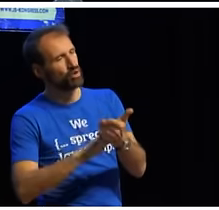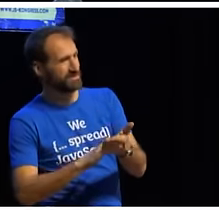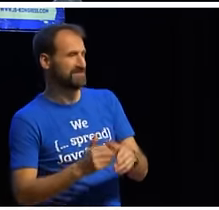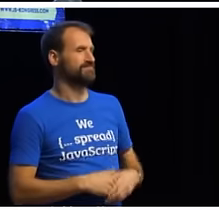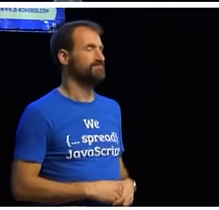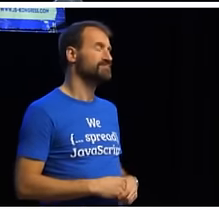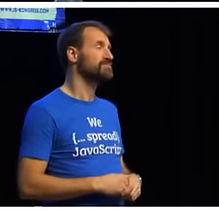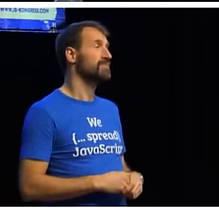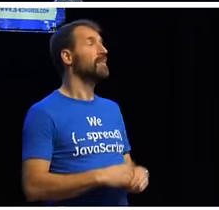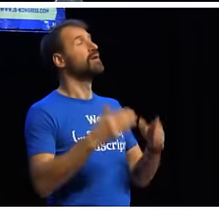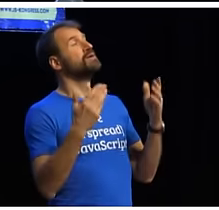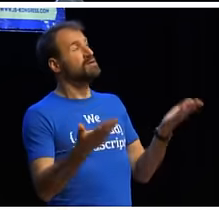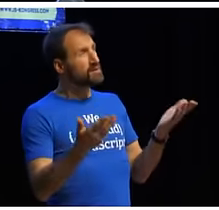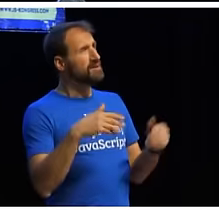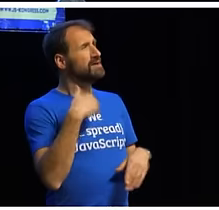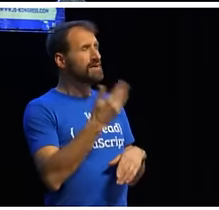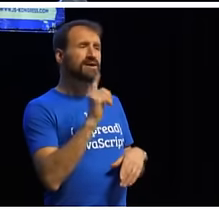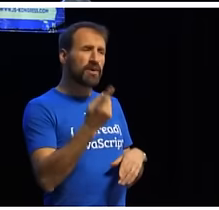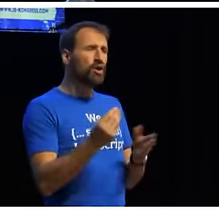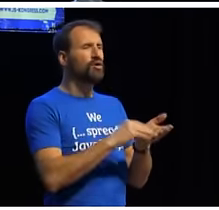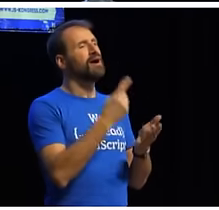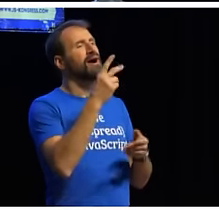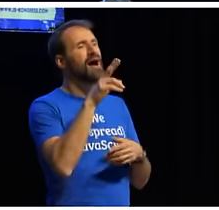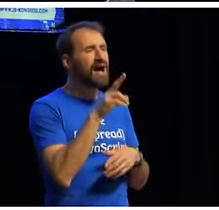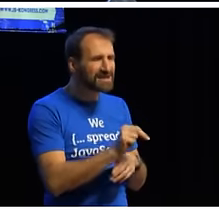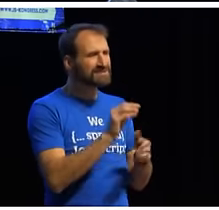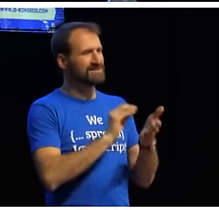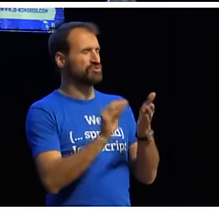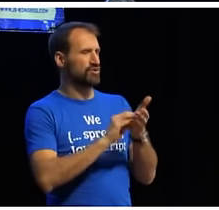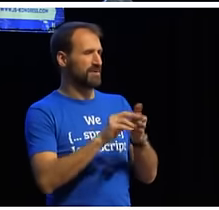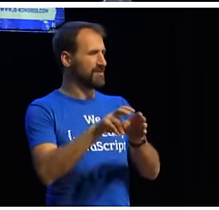There's also an unsubscribe method you can use.